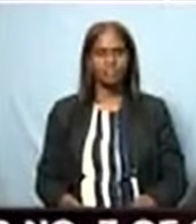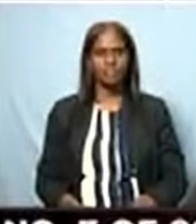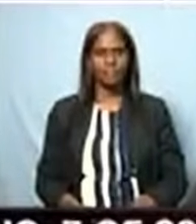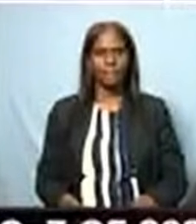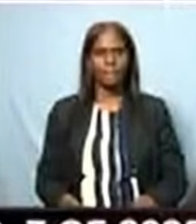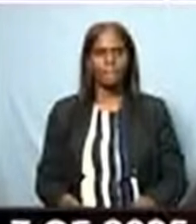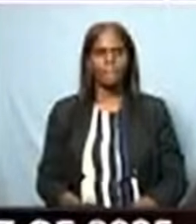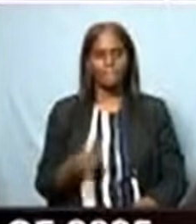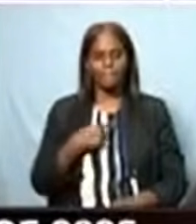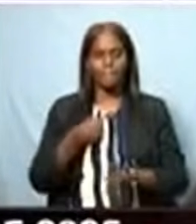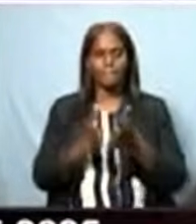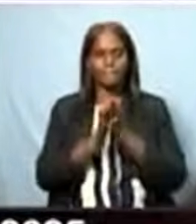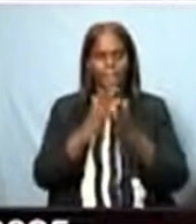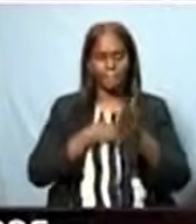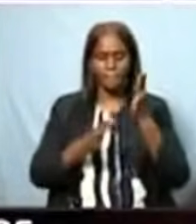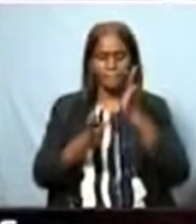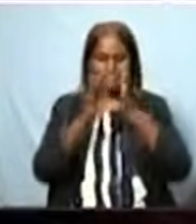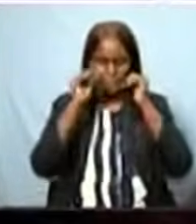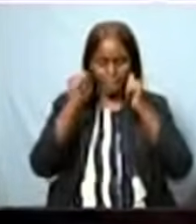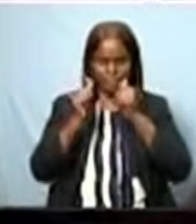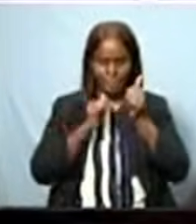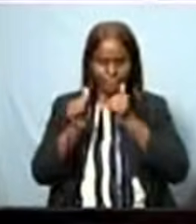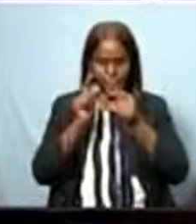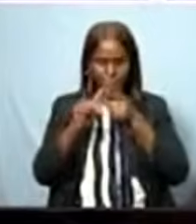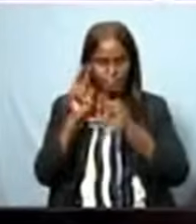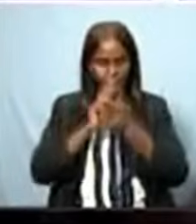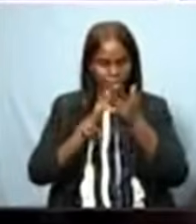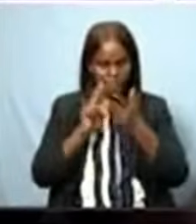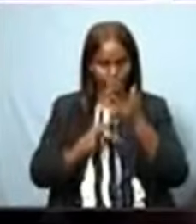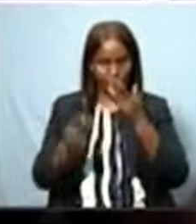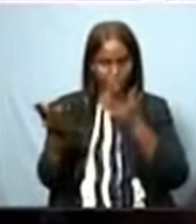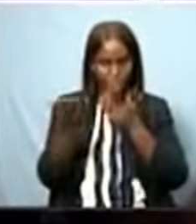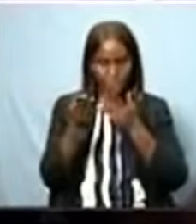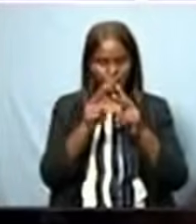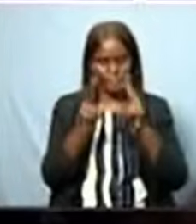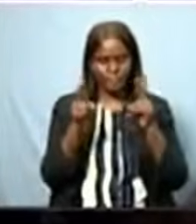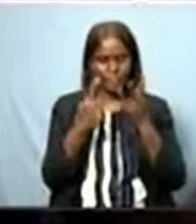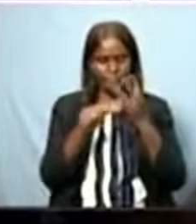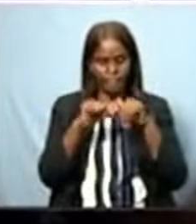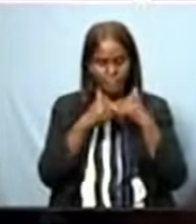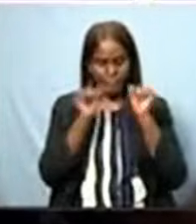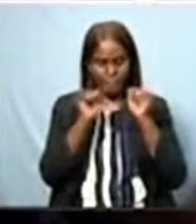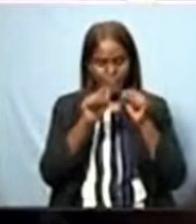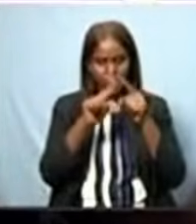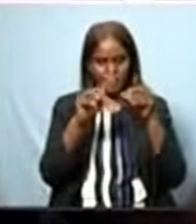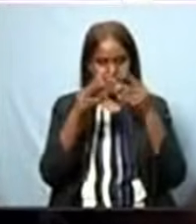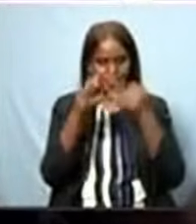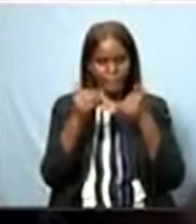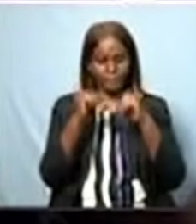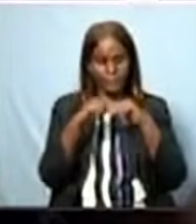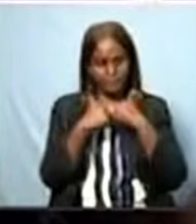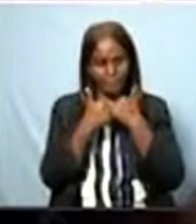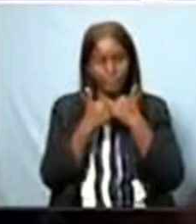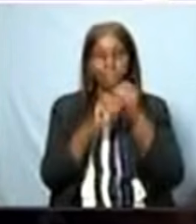And I'll be requesting my Vice President Administration to be reading through so that we are able to give